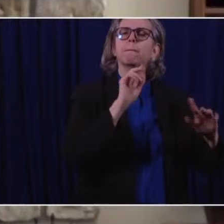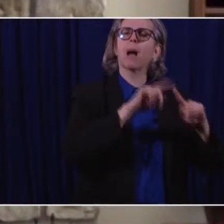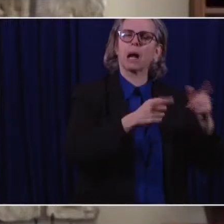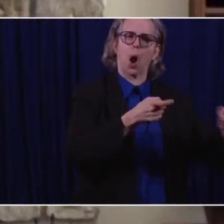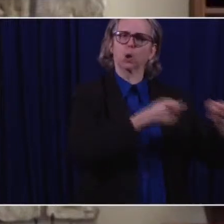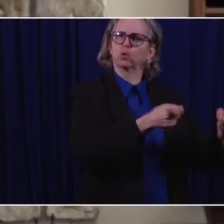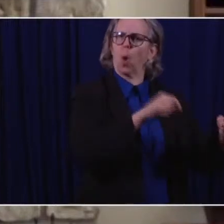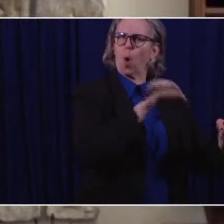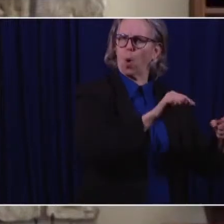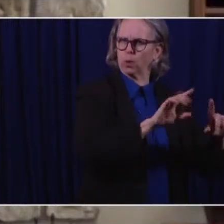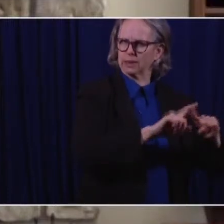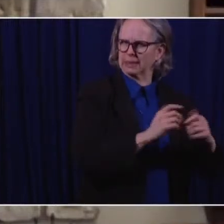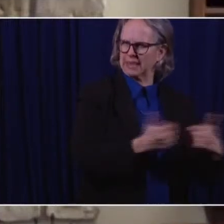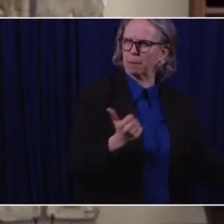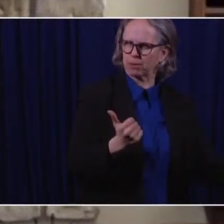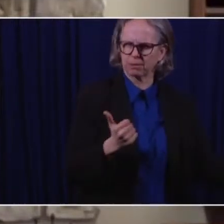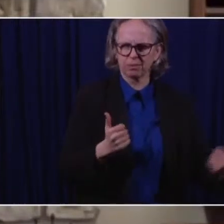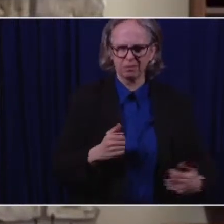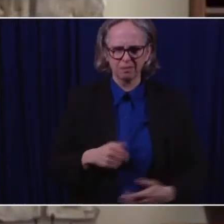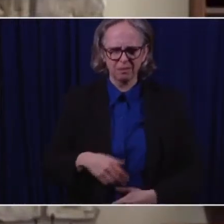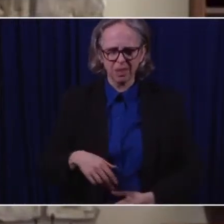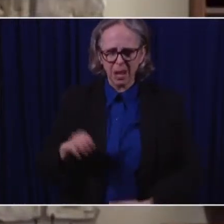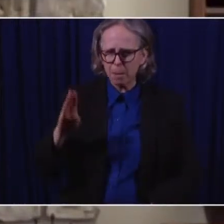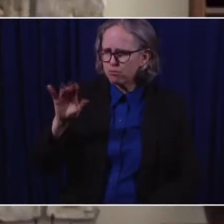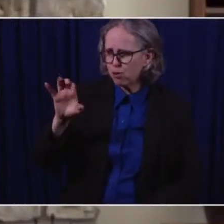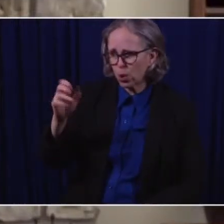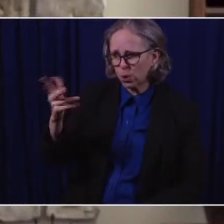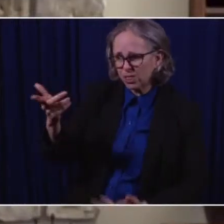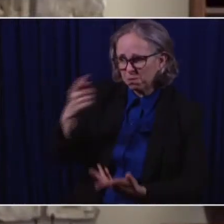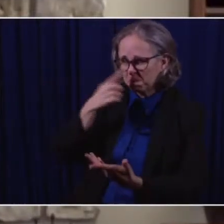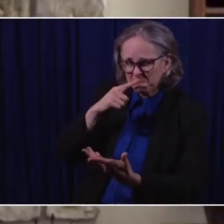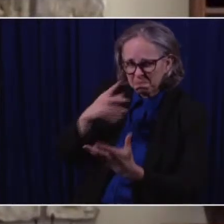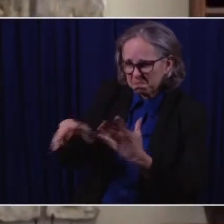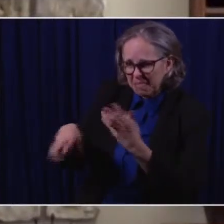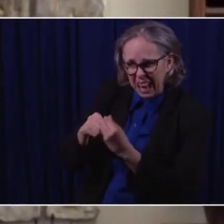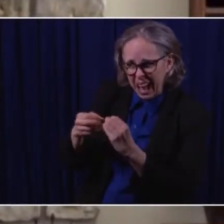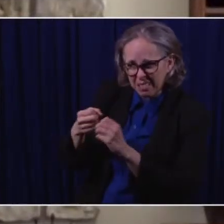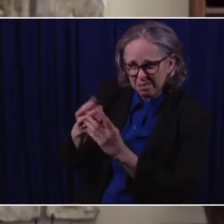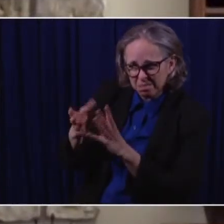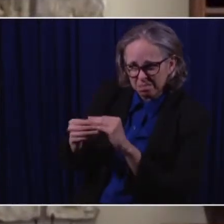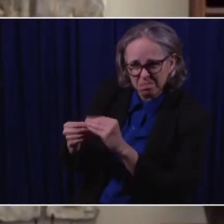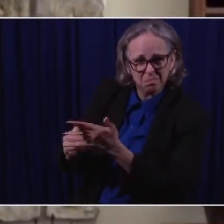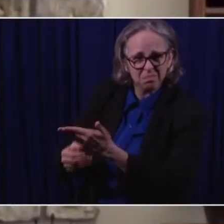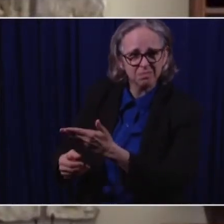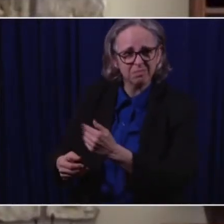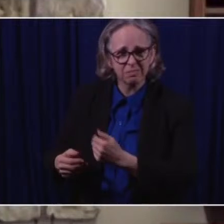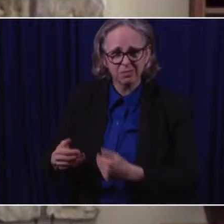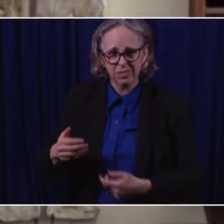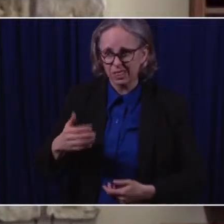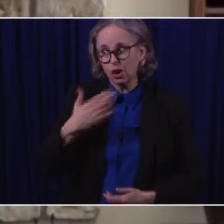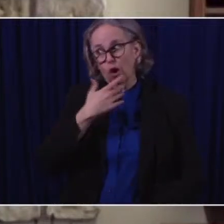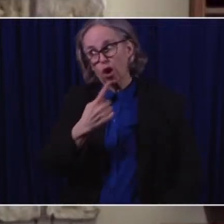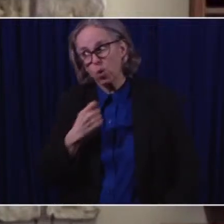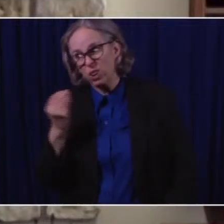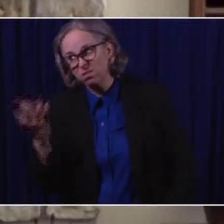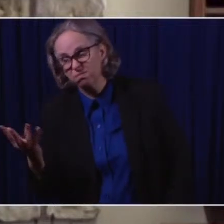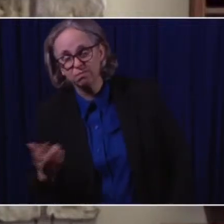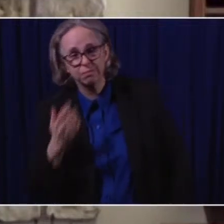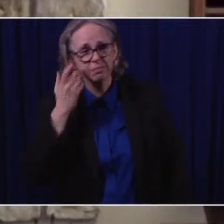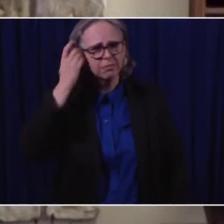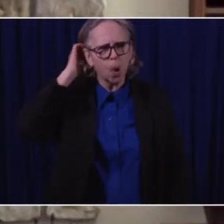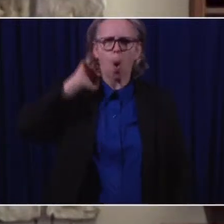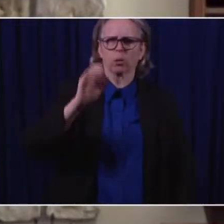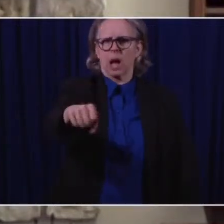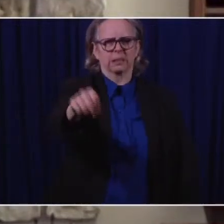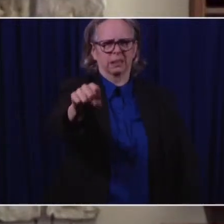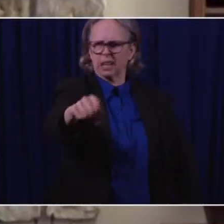in regard to that, because, look, this is a good question I think Kevin has asked. Yeah, it's a very good, thank